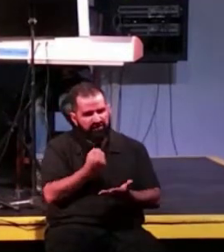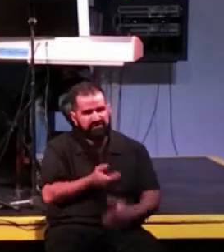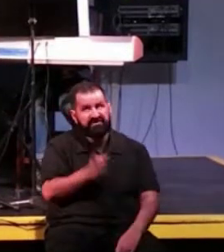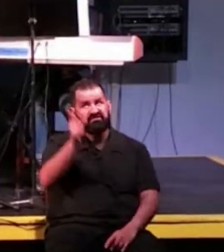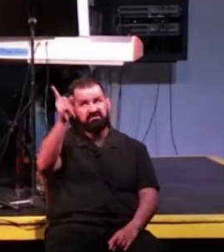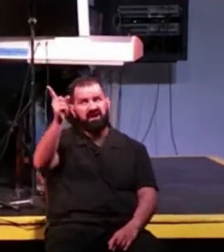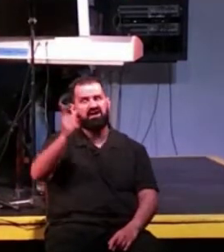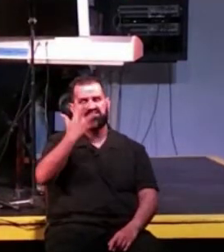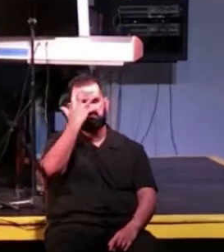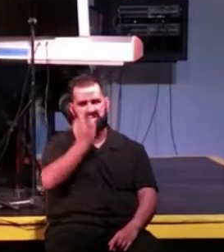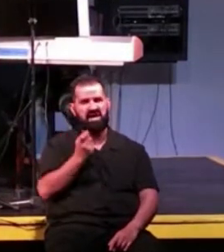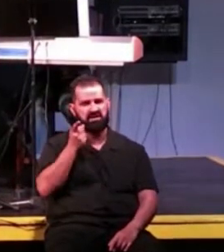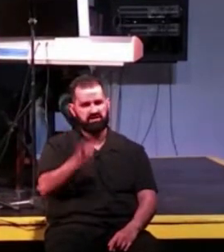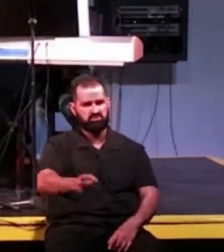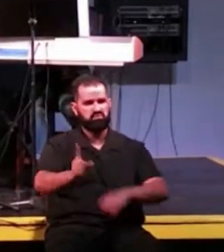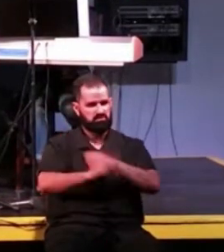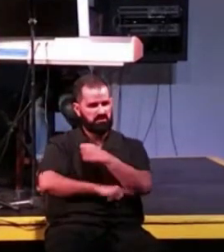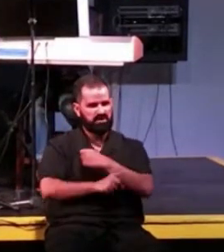is dealing with you.